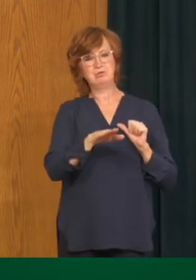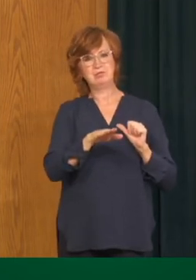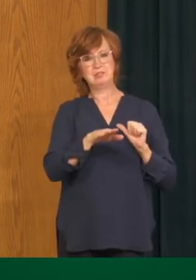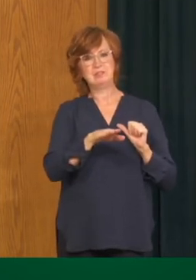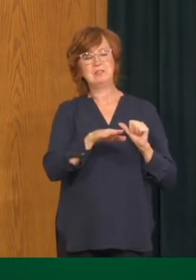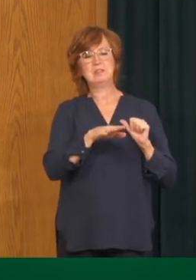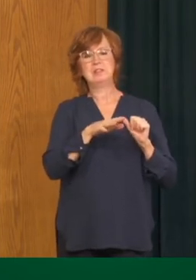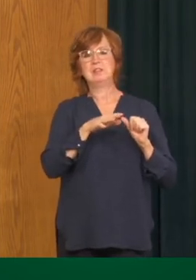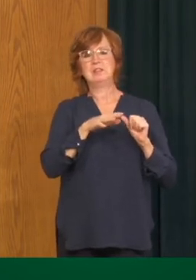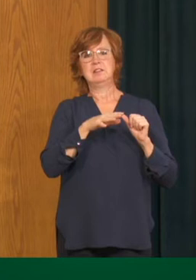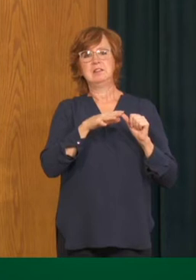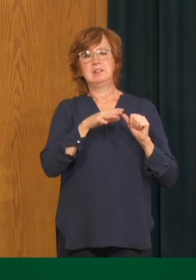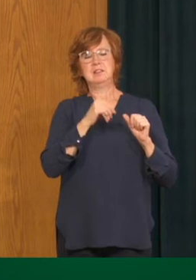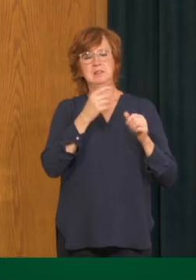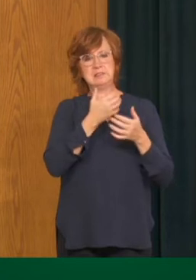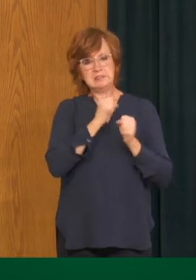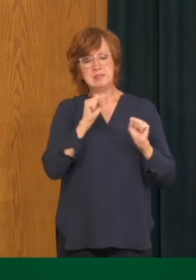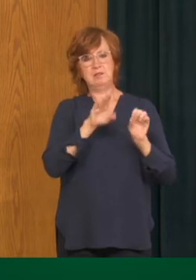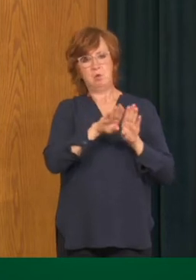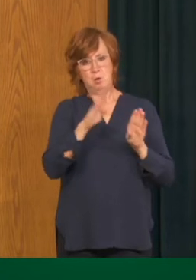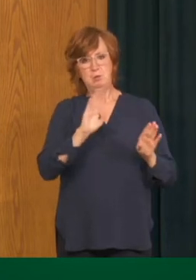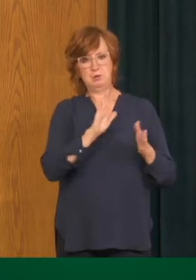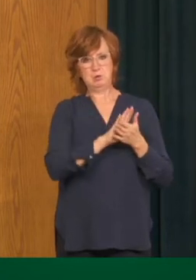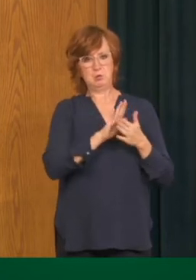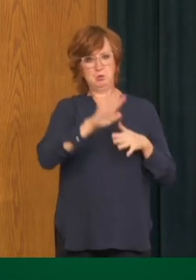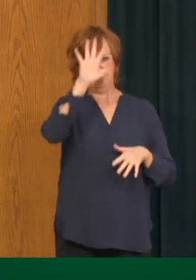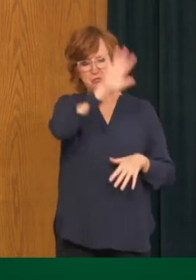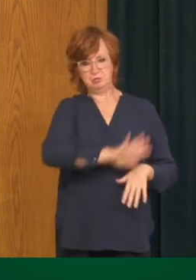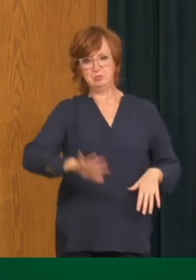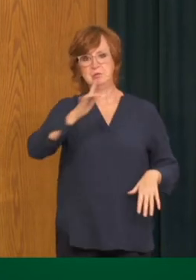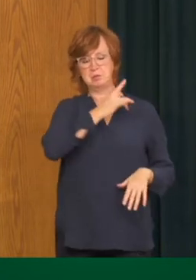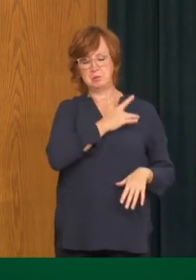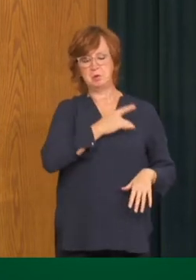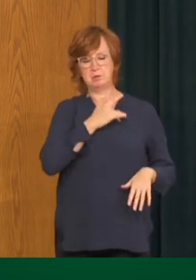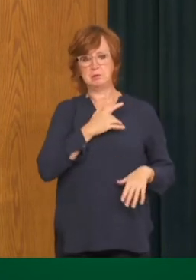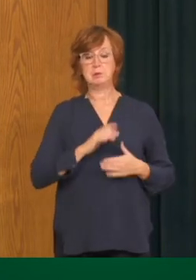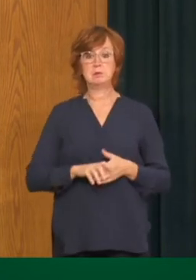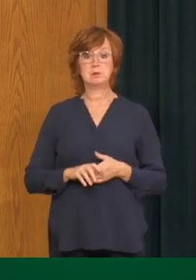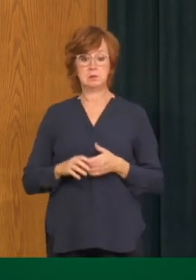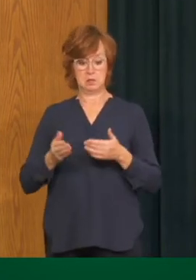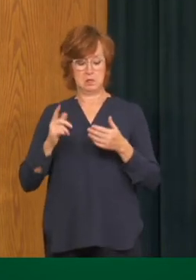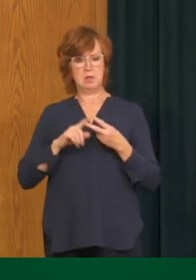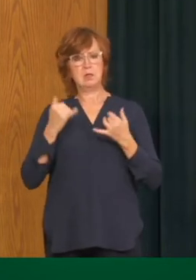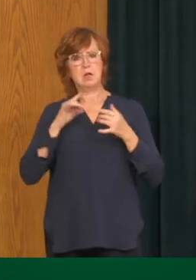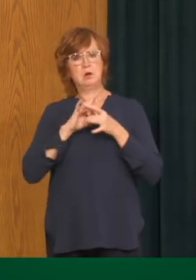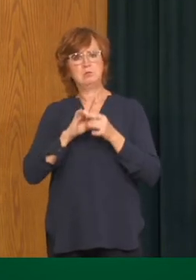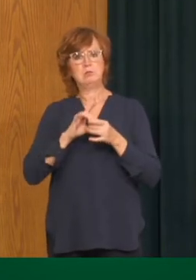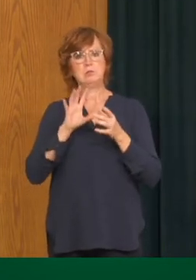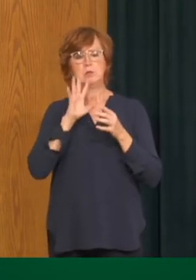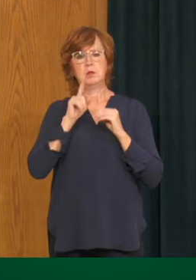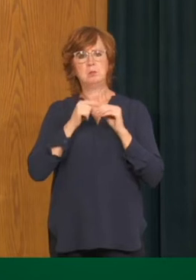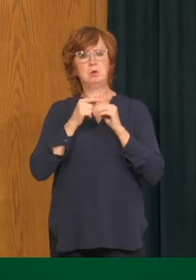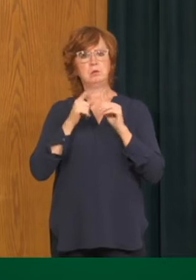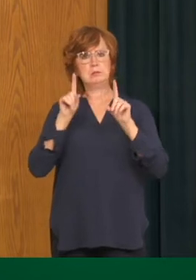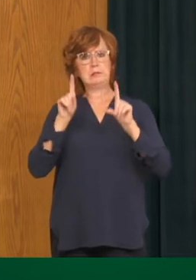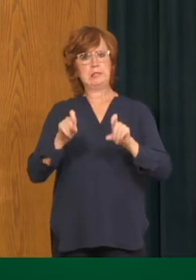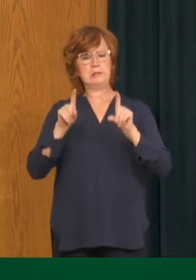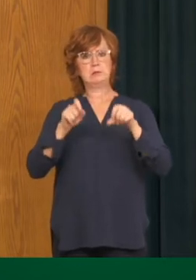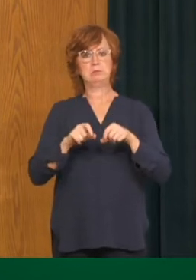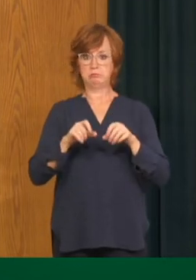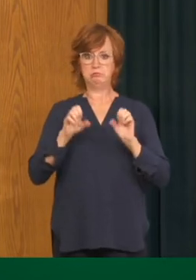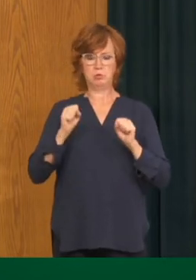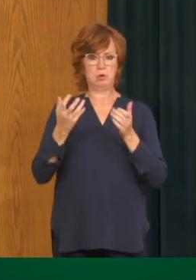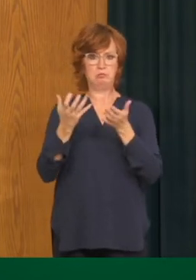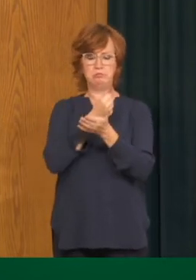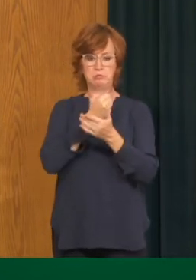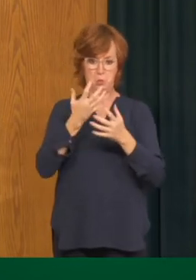schools. In terms of our testing rates, testing is freely available in Saskatchewan to anyone